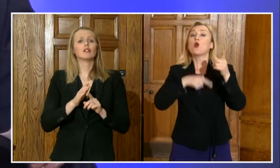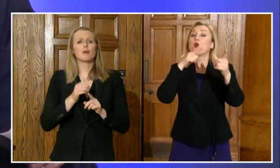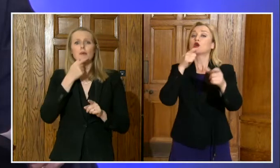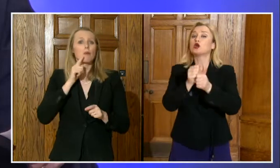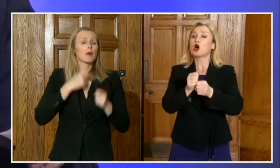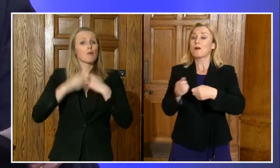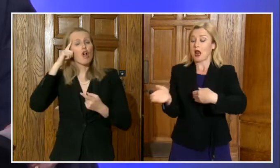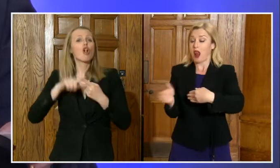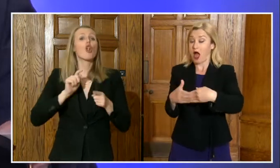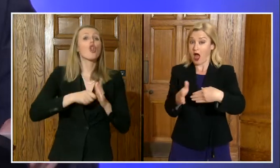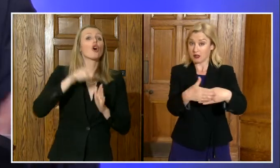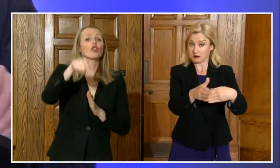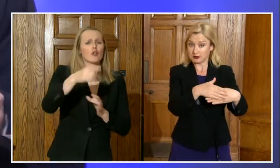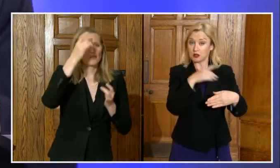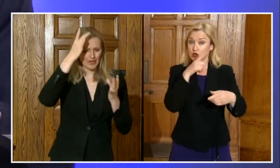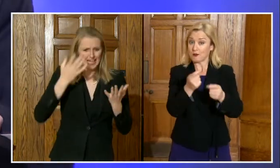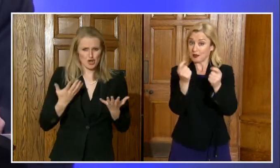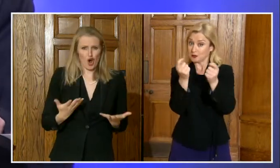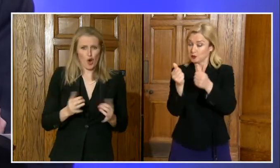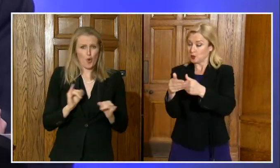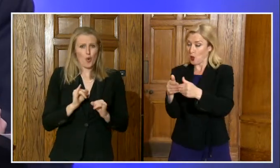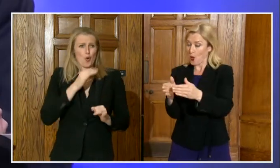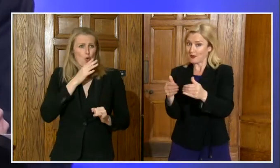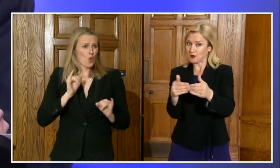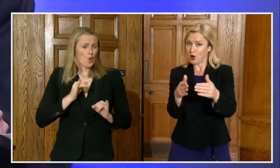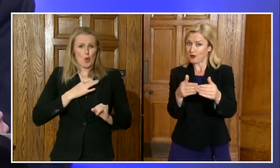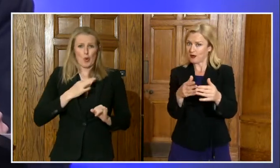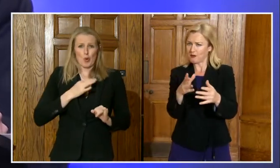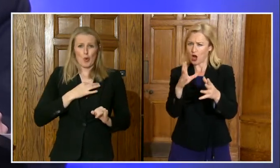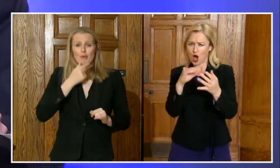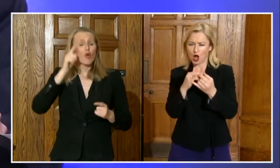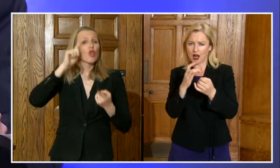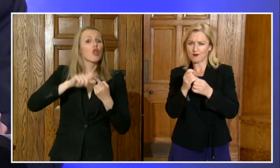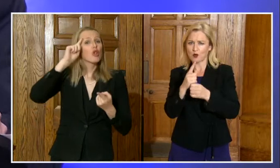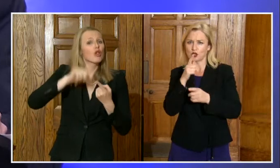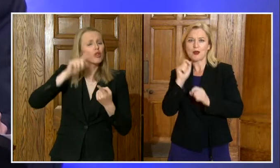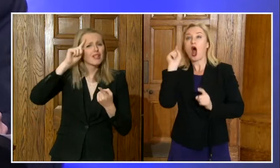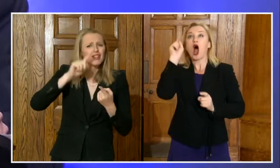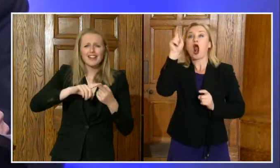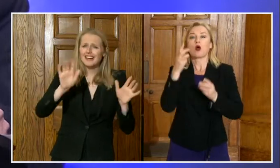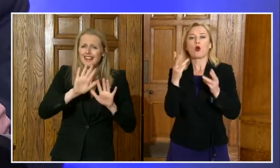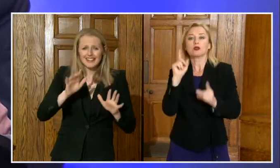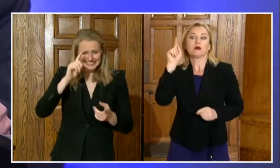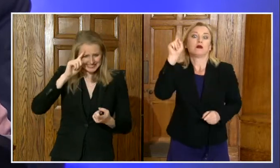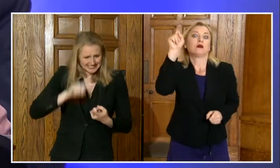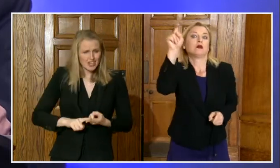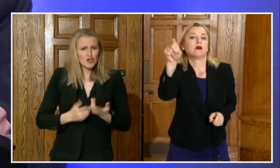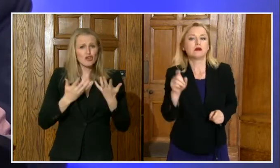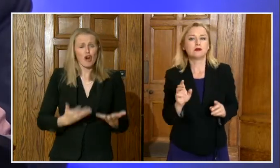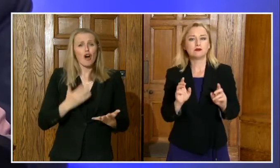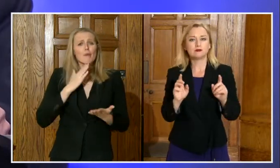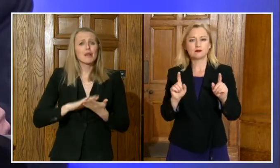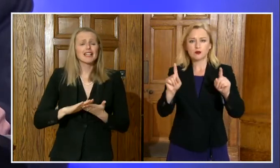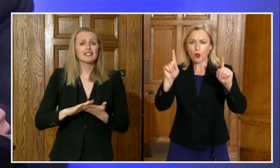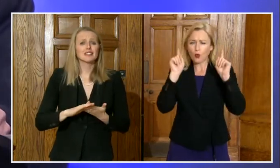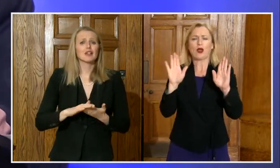itself. That is getting ahead of the reality we are still facing. It would pile